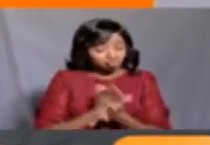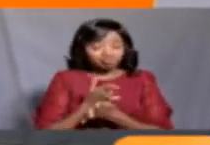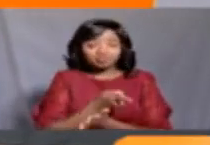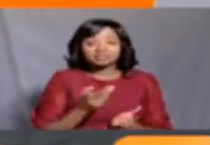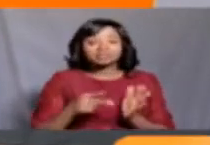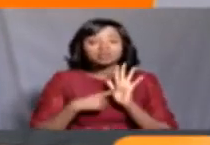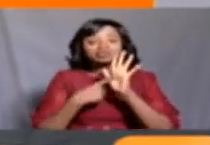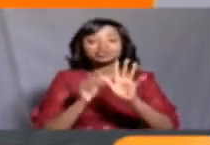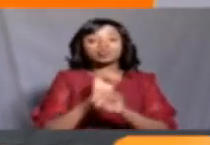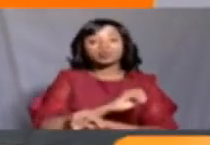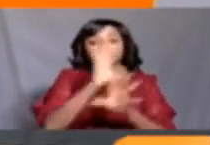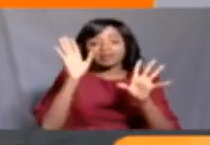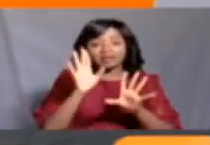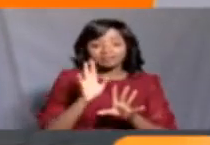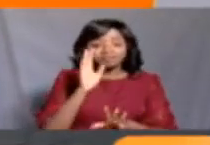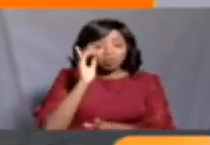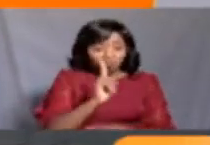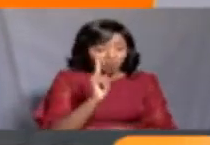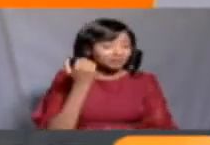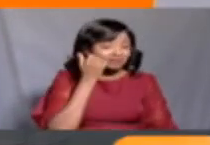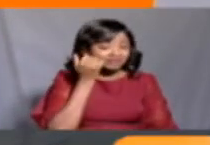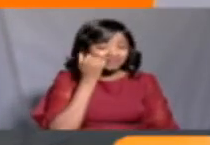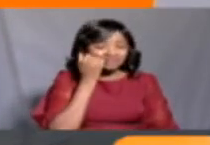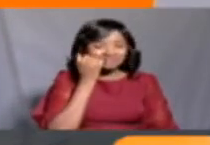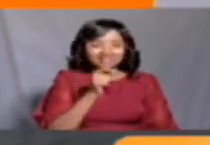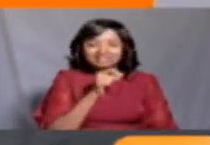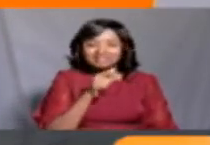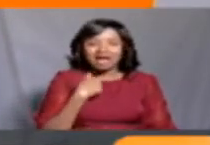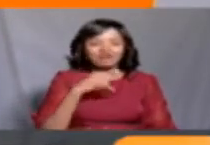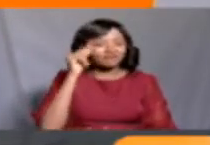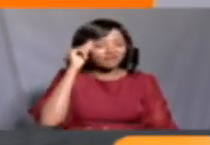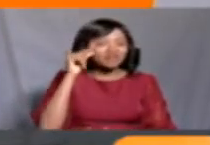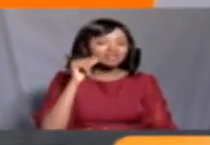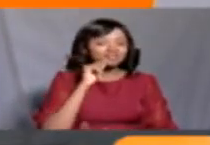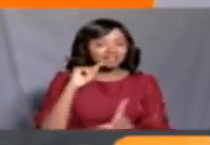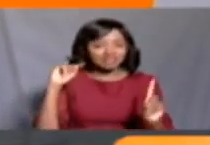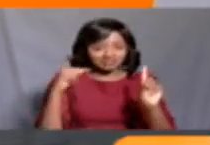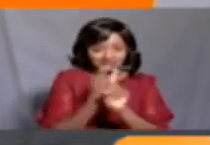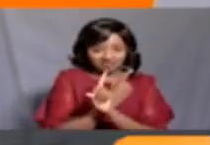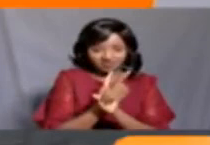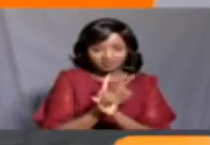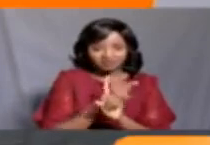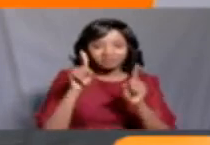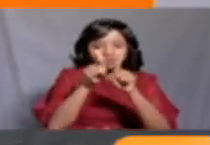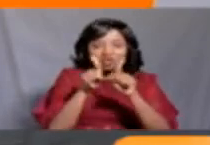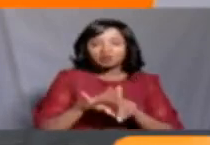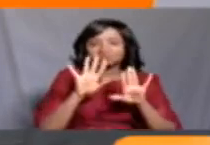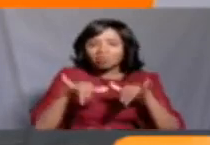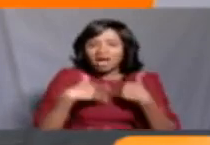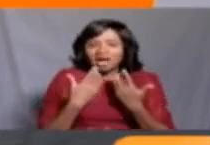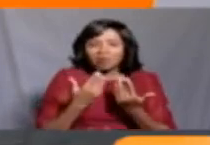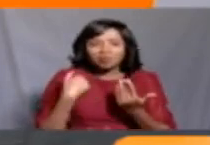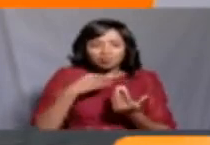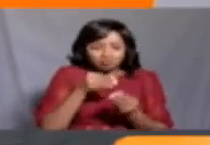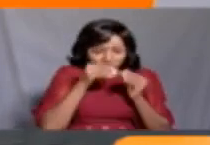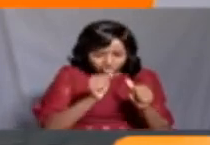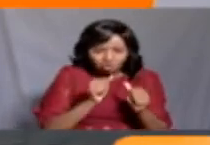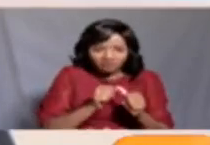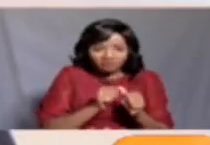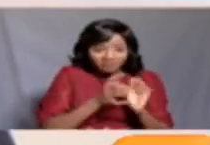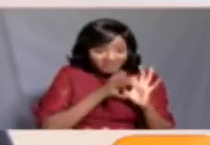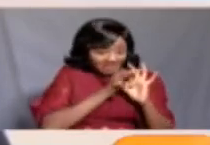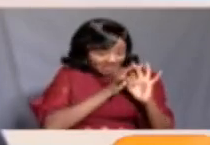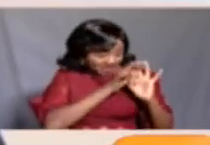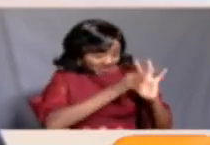that even with one of the illnesses we've seen the most, there's a gender difference. Mm-hmm. In terms of how it's treated, culture comes into